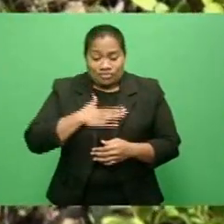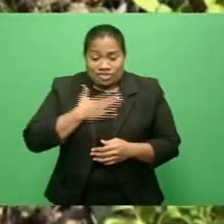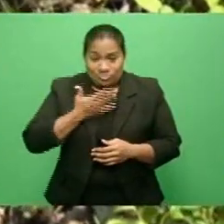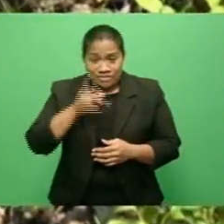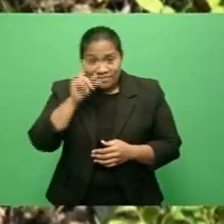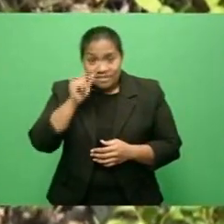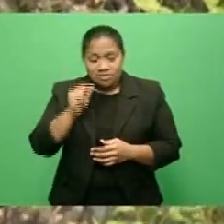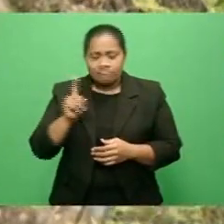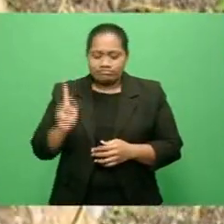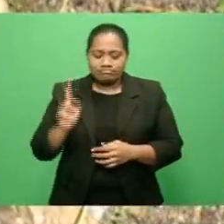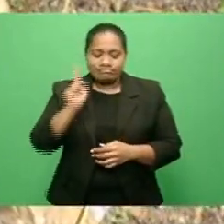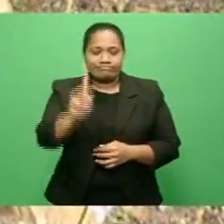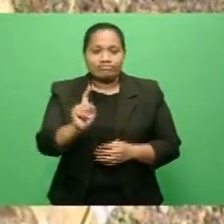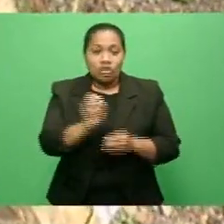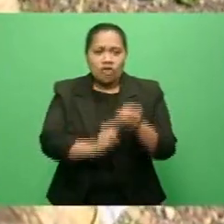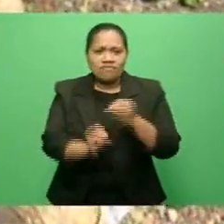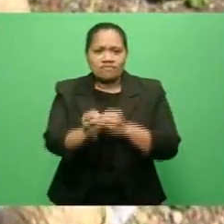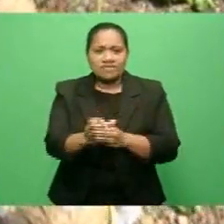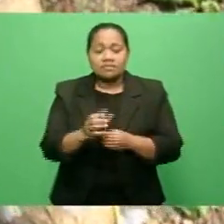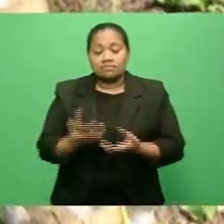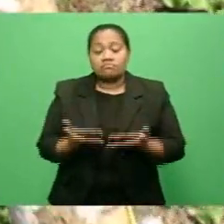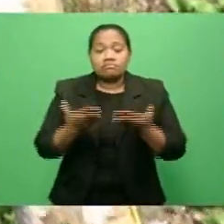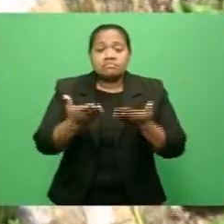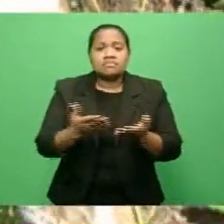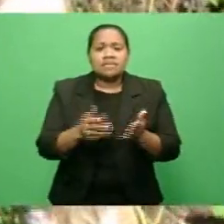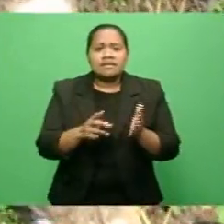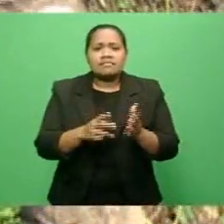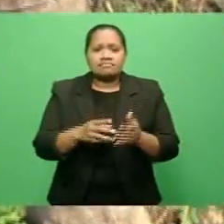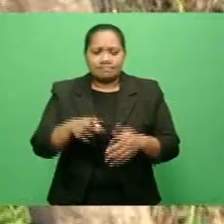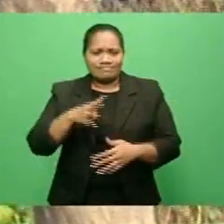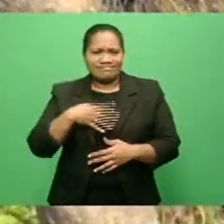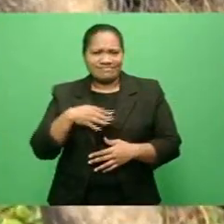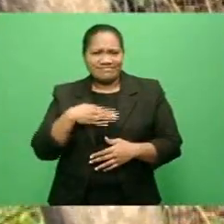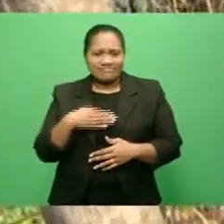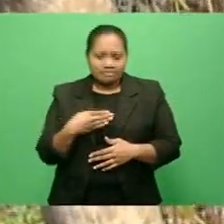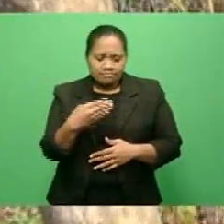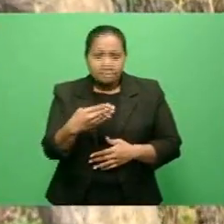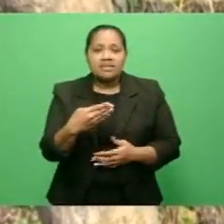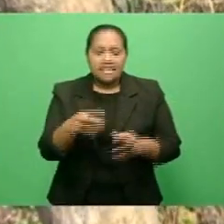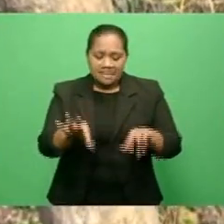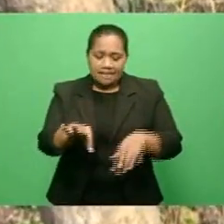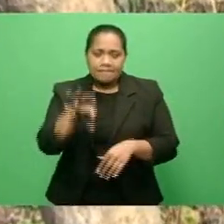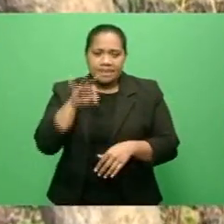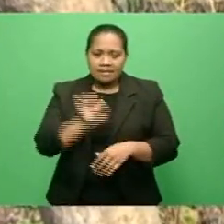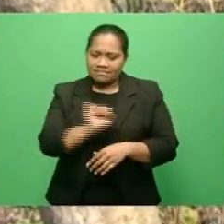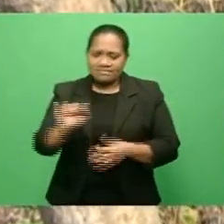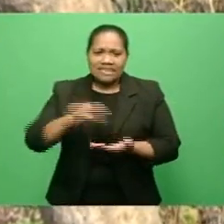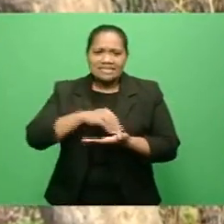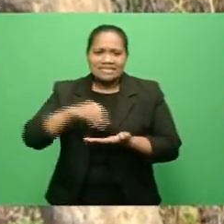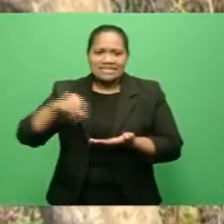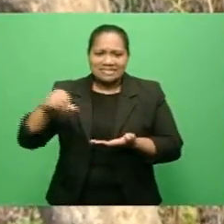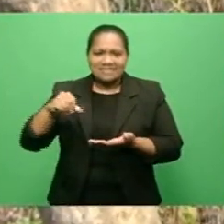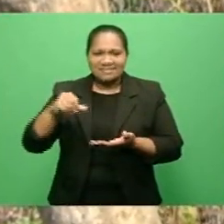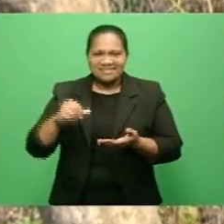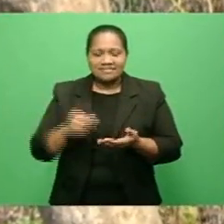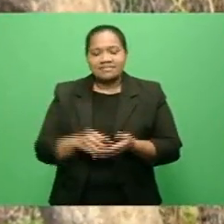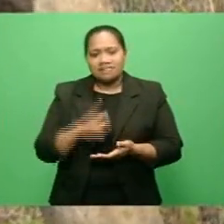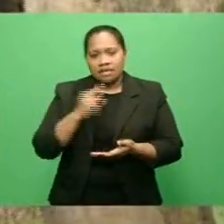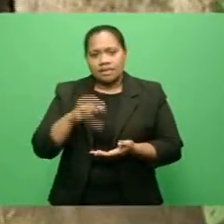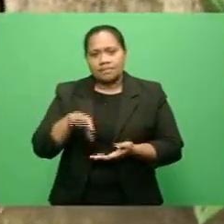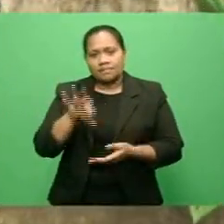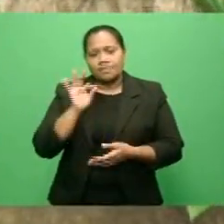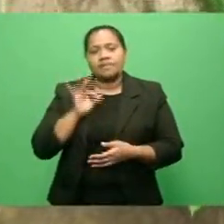of their offices, provide a valid identification card and pick up their seed packages. Reddy adds the government is now focused